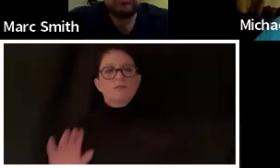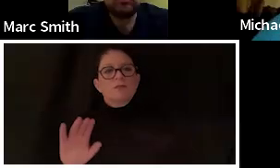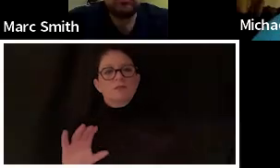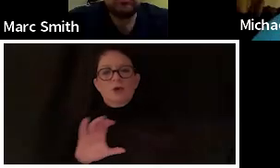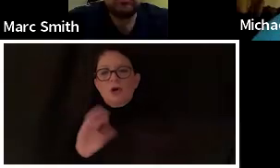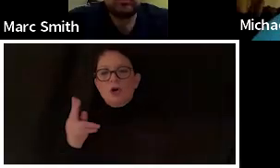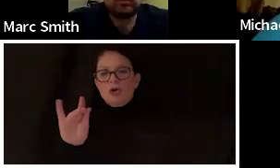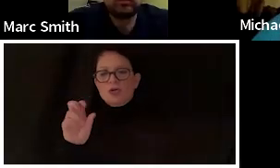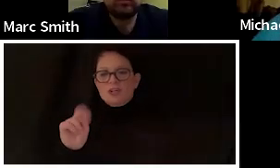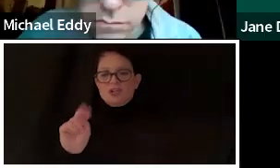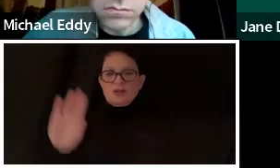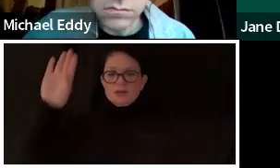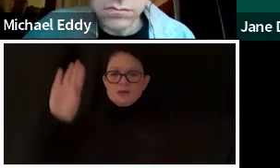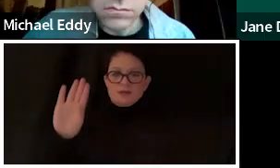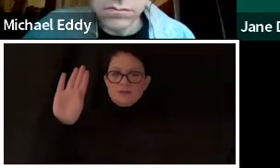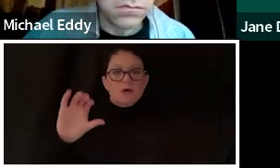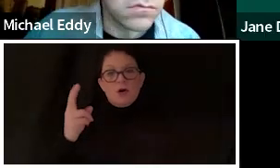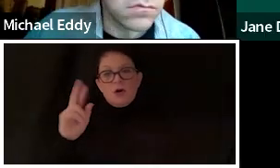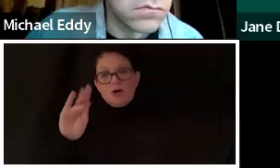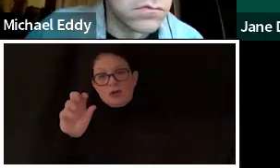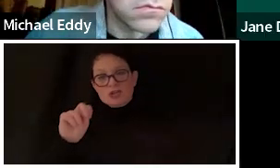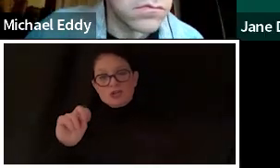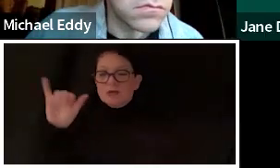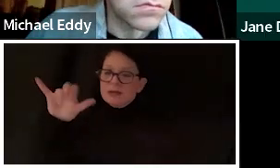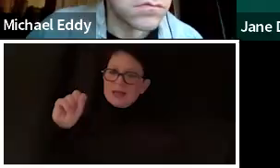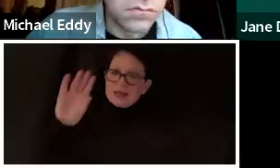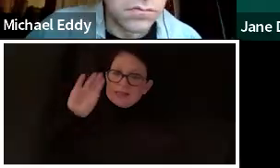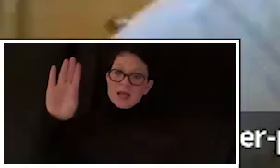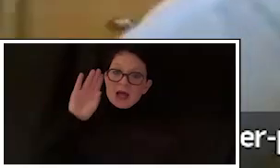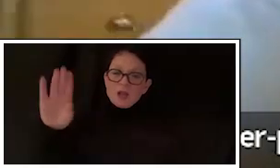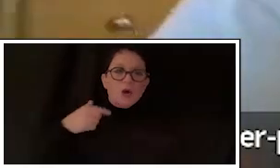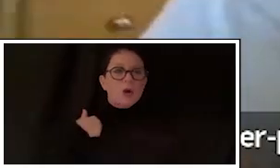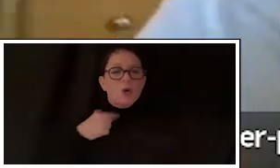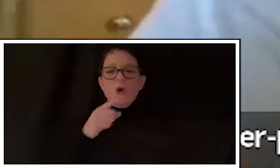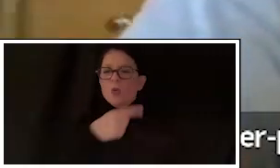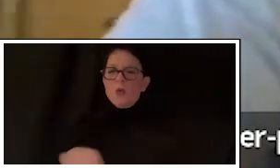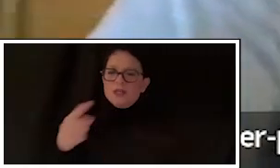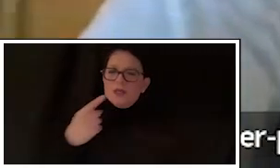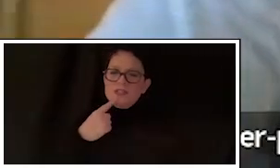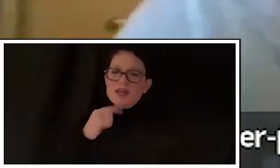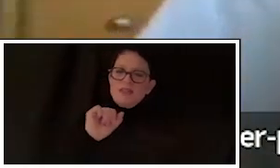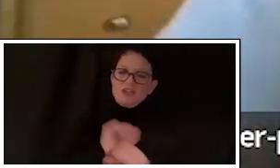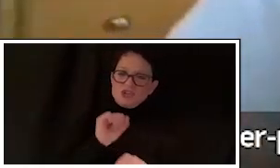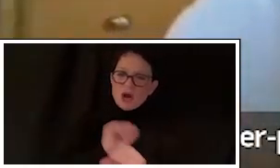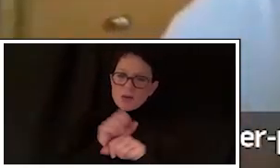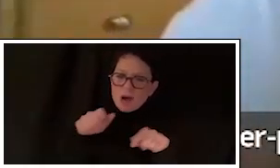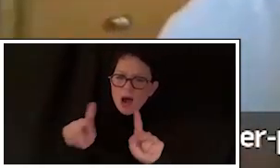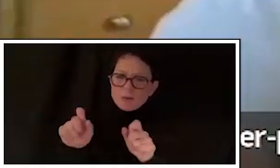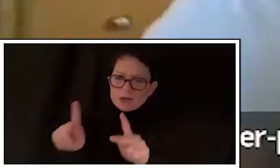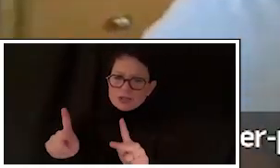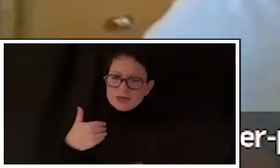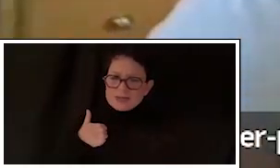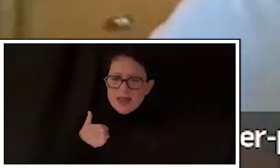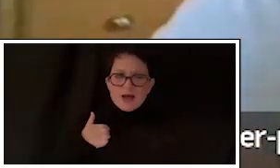Christian's hand is up. Christian? Yeah. So Heather, regarding to what you said about the job opportunities,